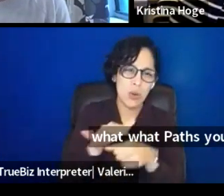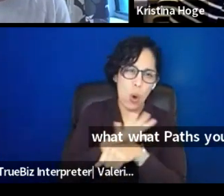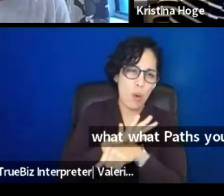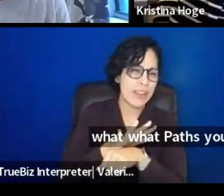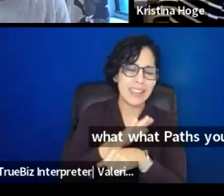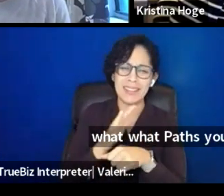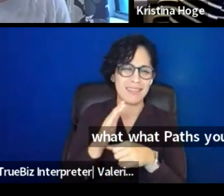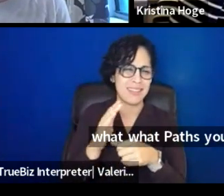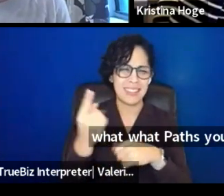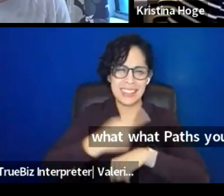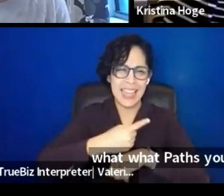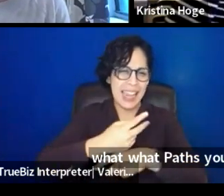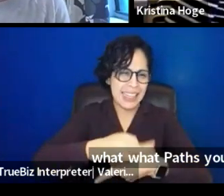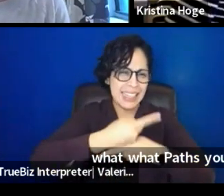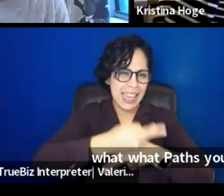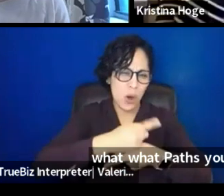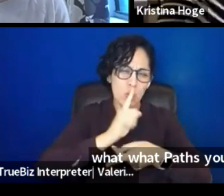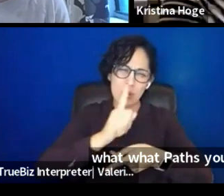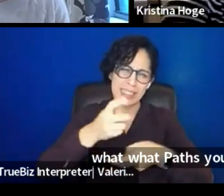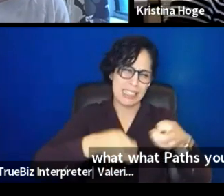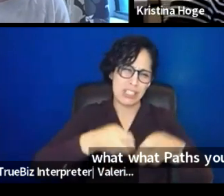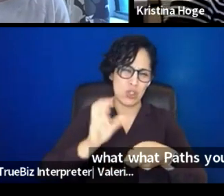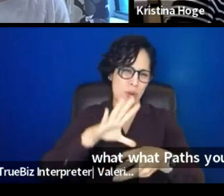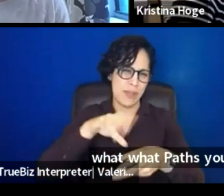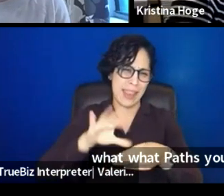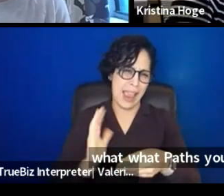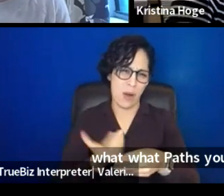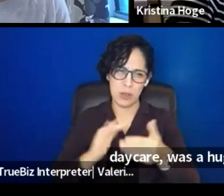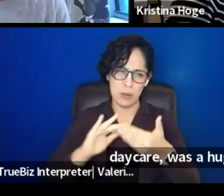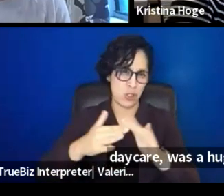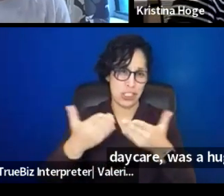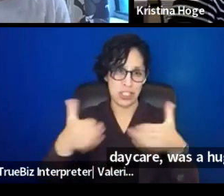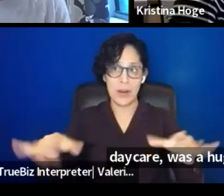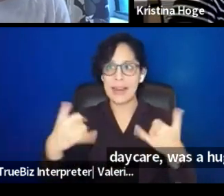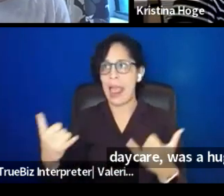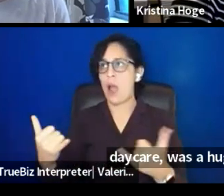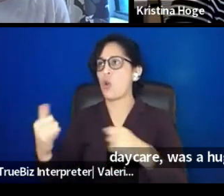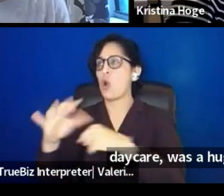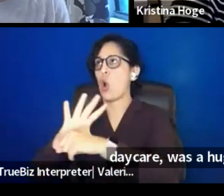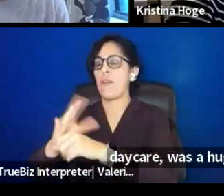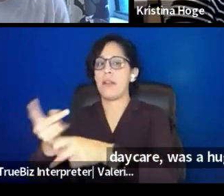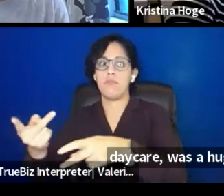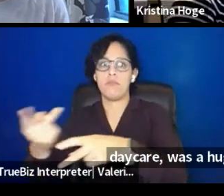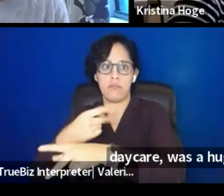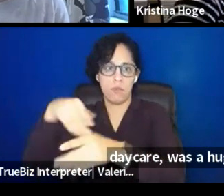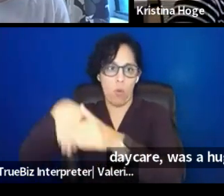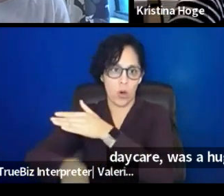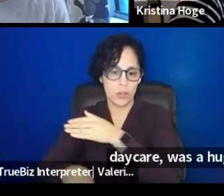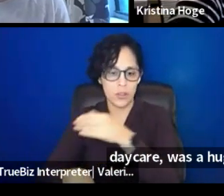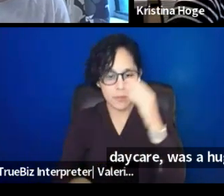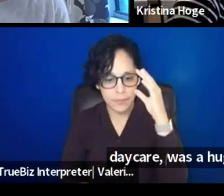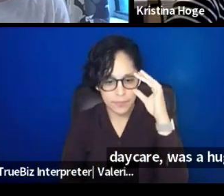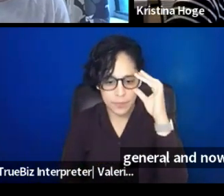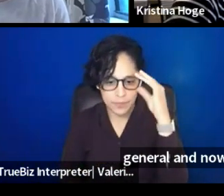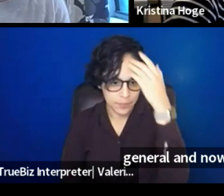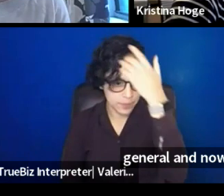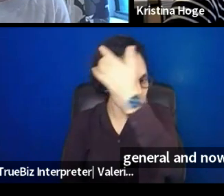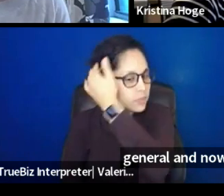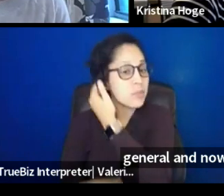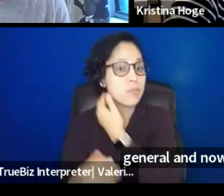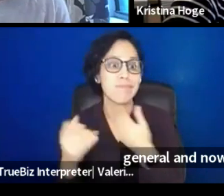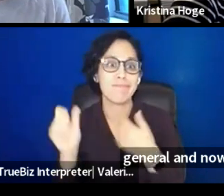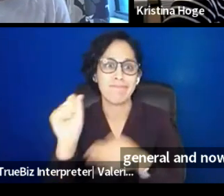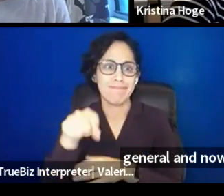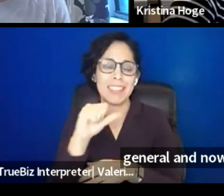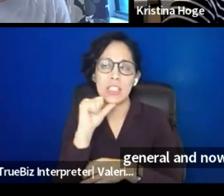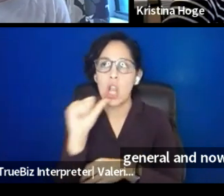huge issue just in our community in general. And now in COVID, it's even worse. So yeah, not using